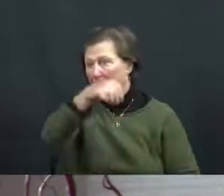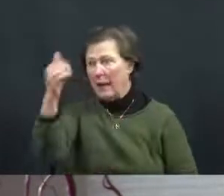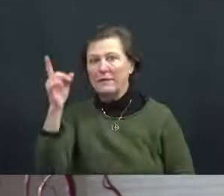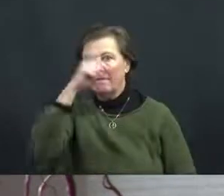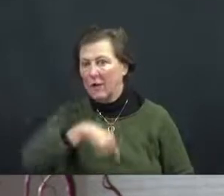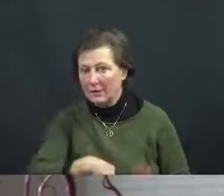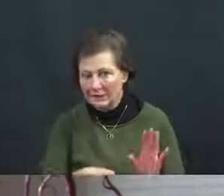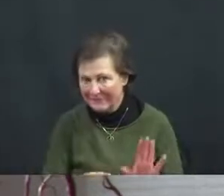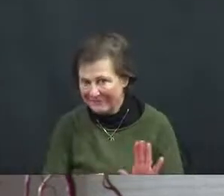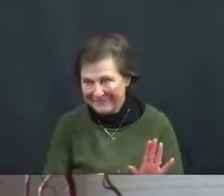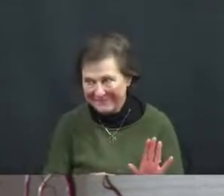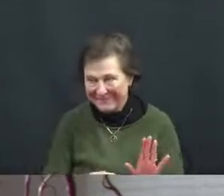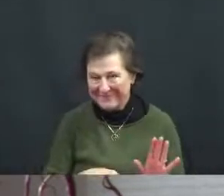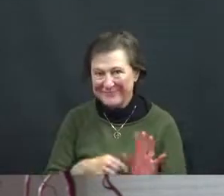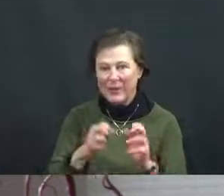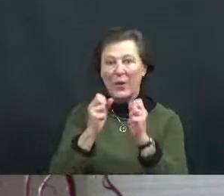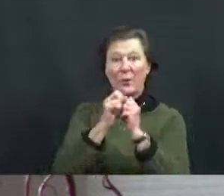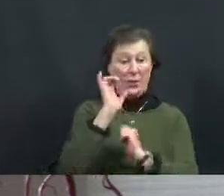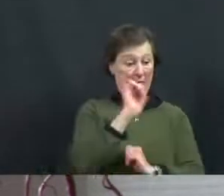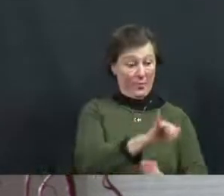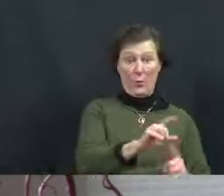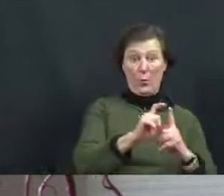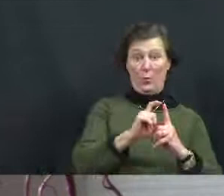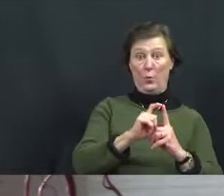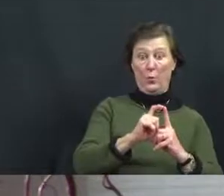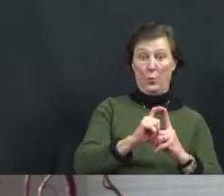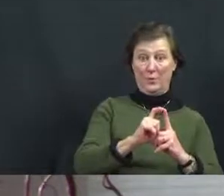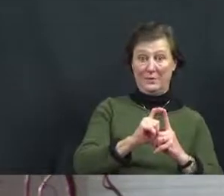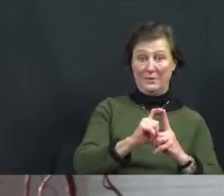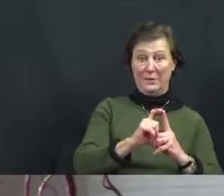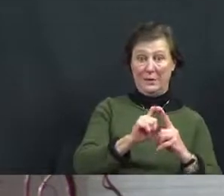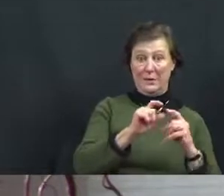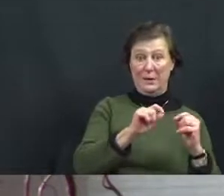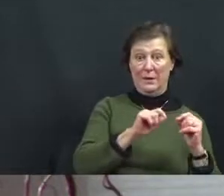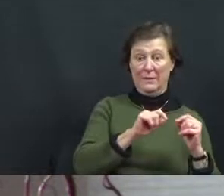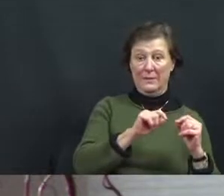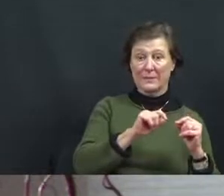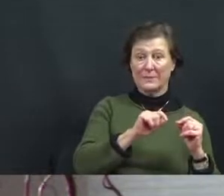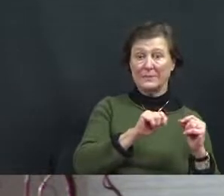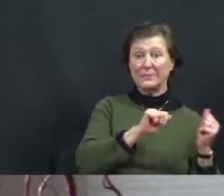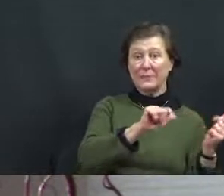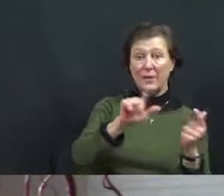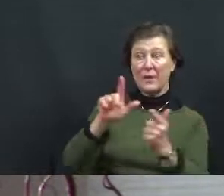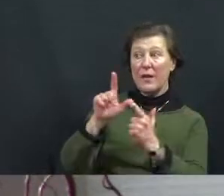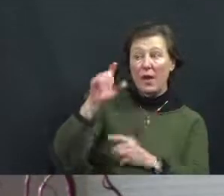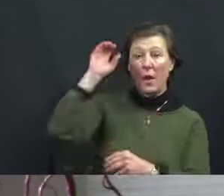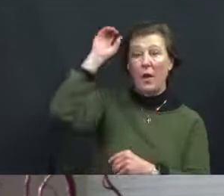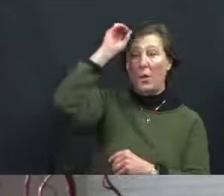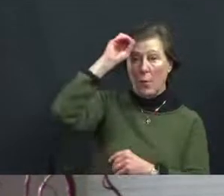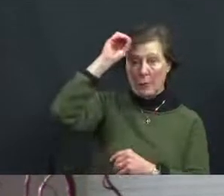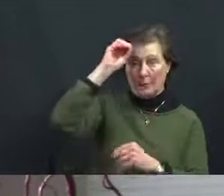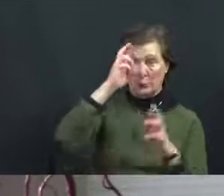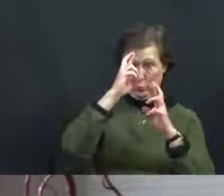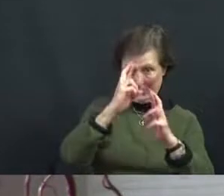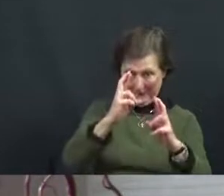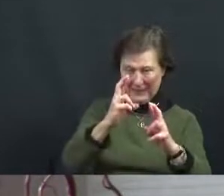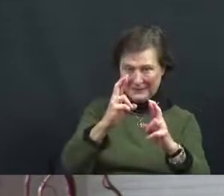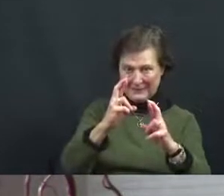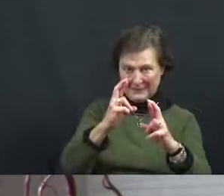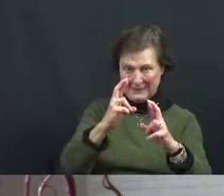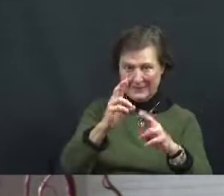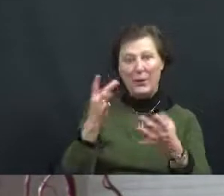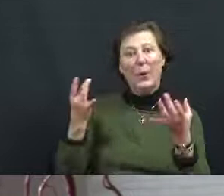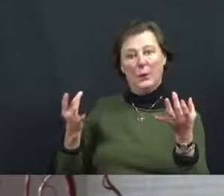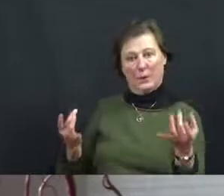false. And with those words, by which all opinions are respected, the